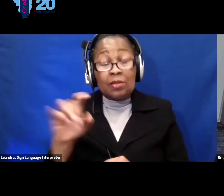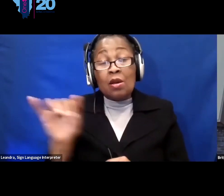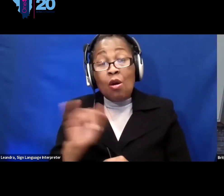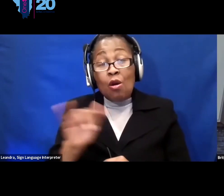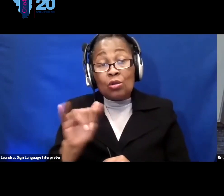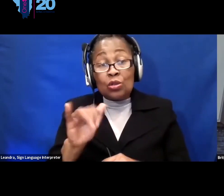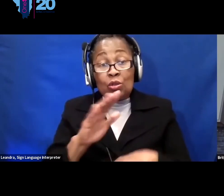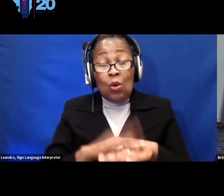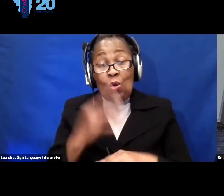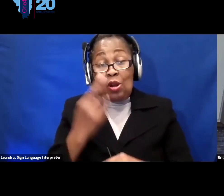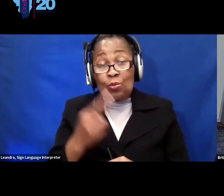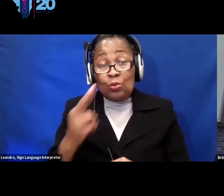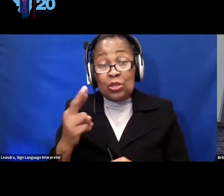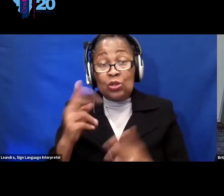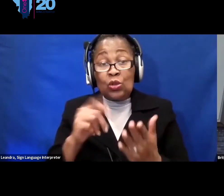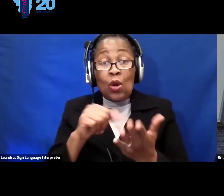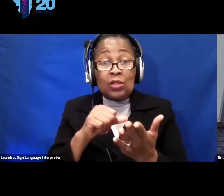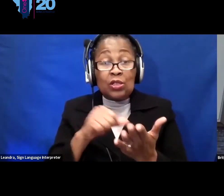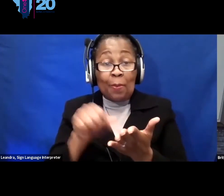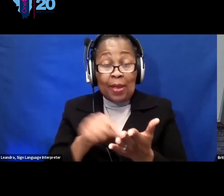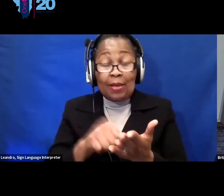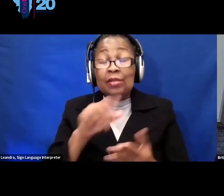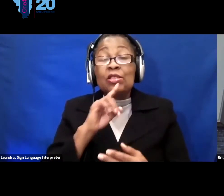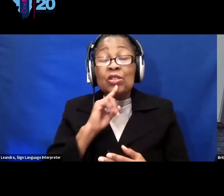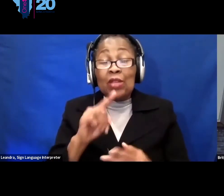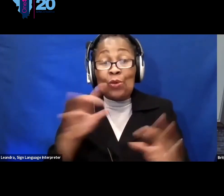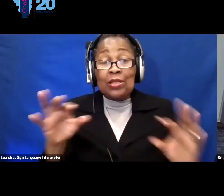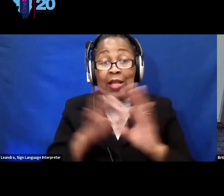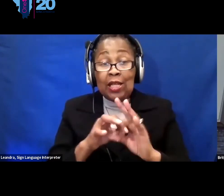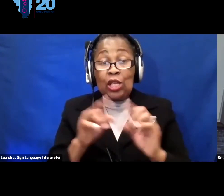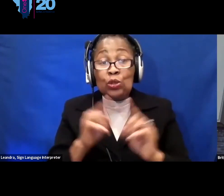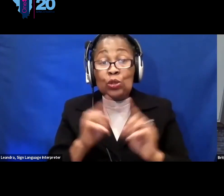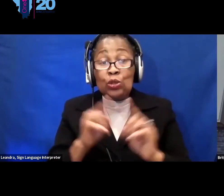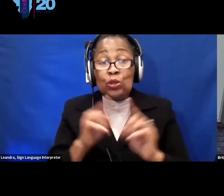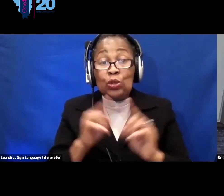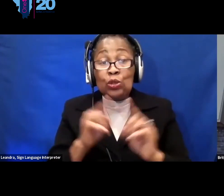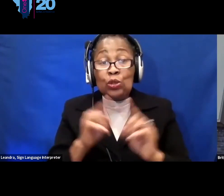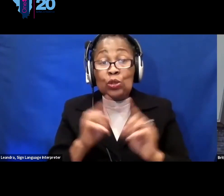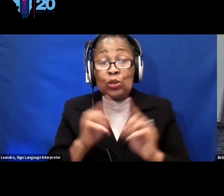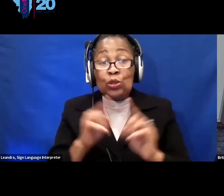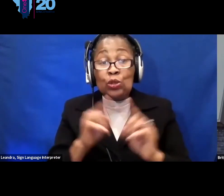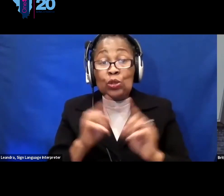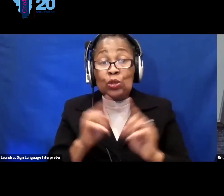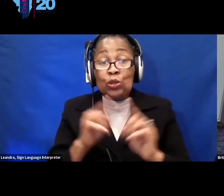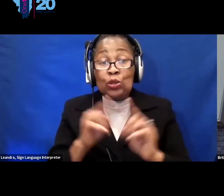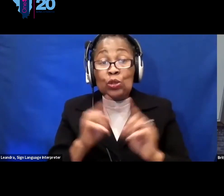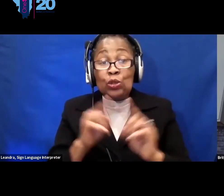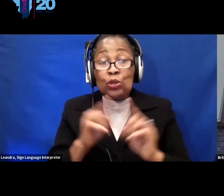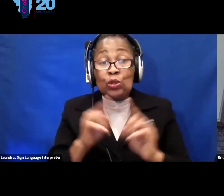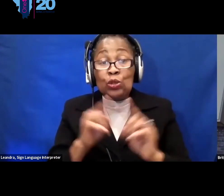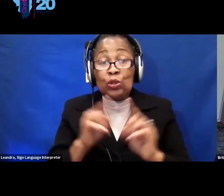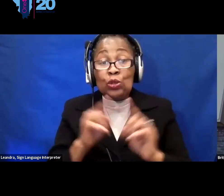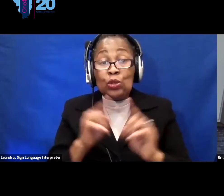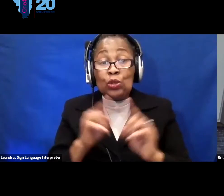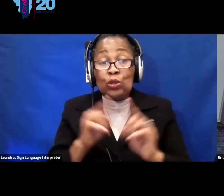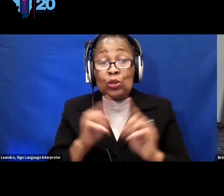on our resource page that we're going to circulate, there is a link to a survey for ICAN, and we ask that if you haven't taken it already, we would